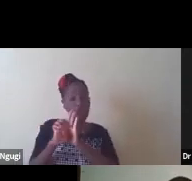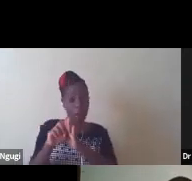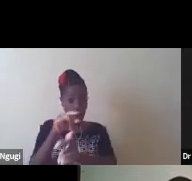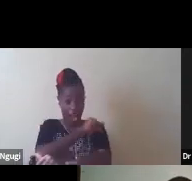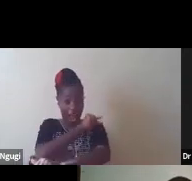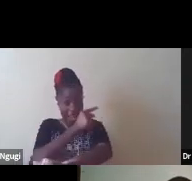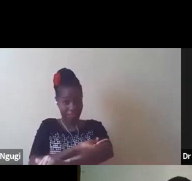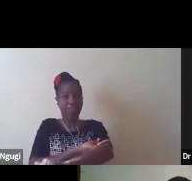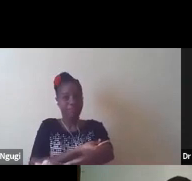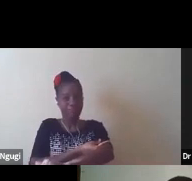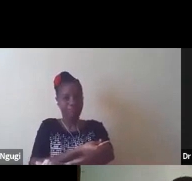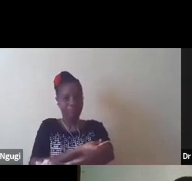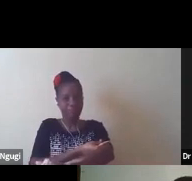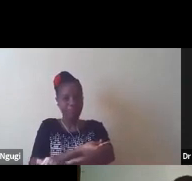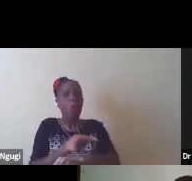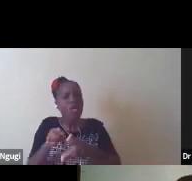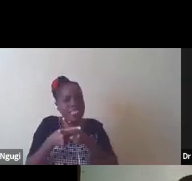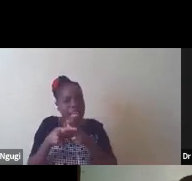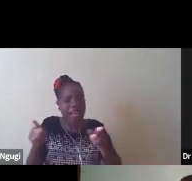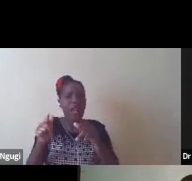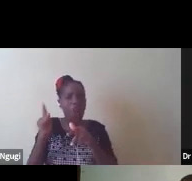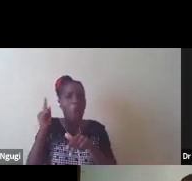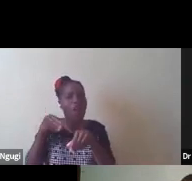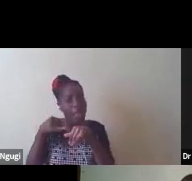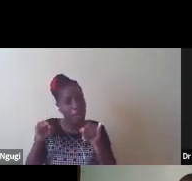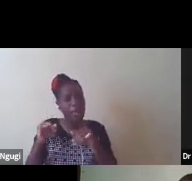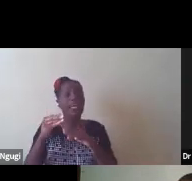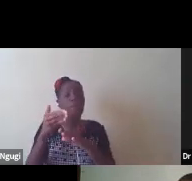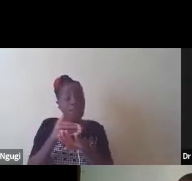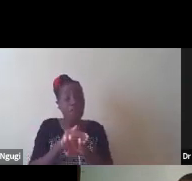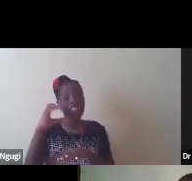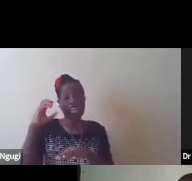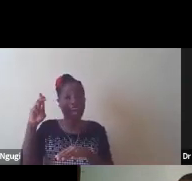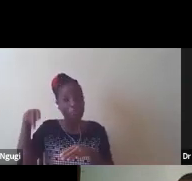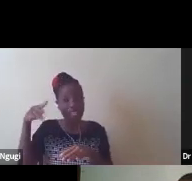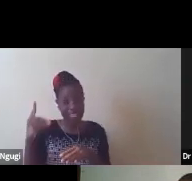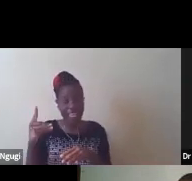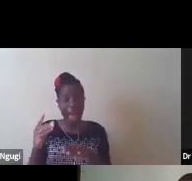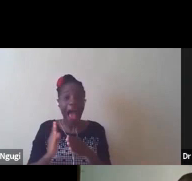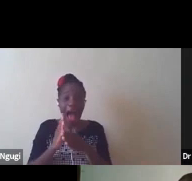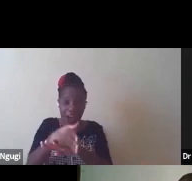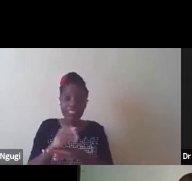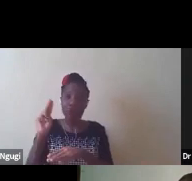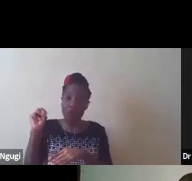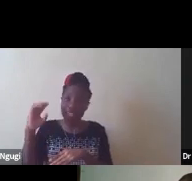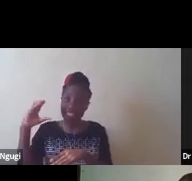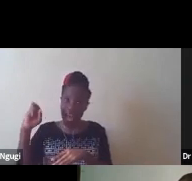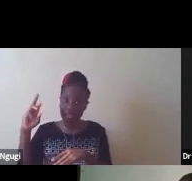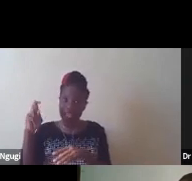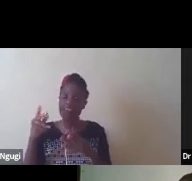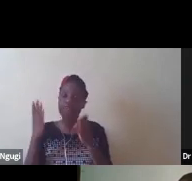on the law before the CRPD came into existence, actually. But we passed it after the CRPD had come into existence. And